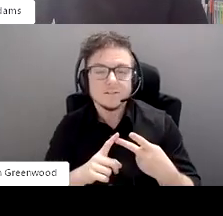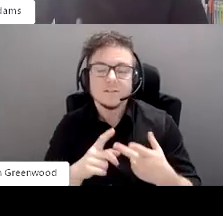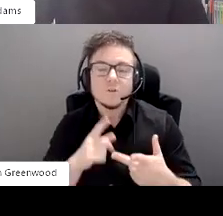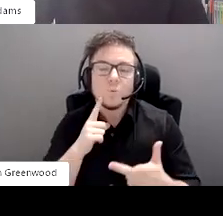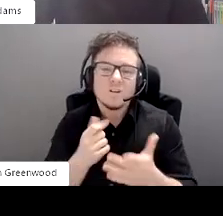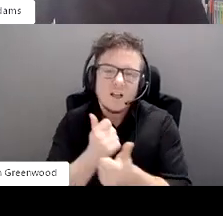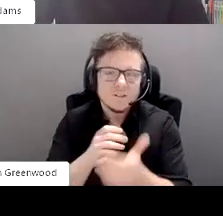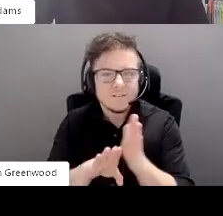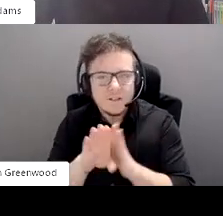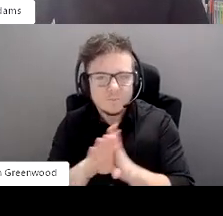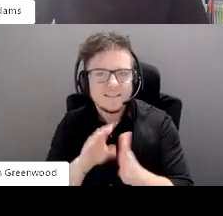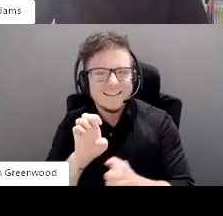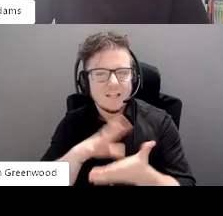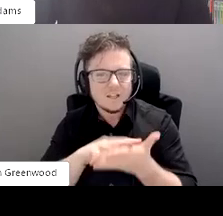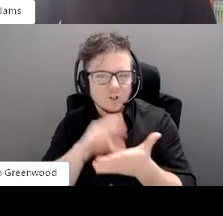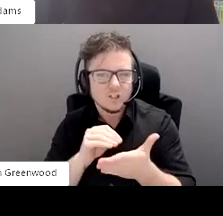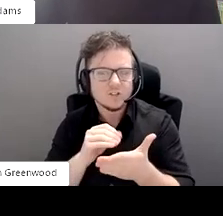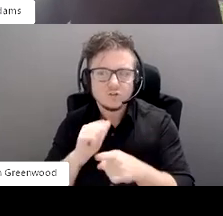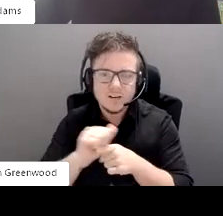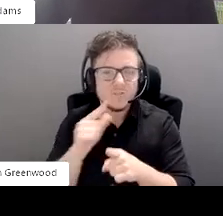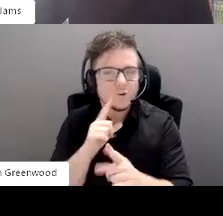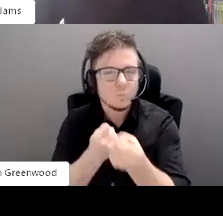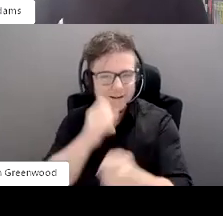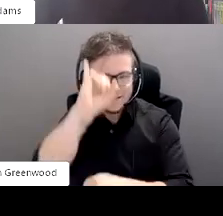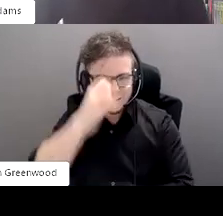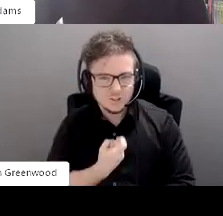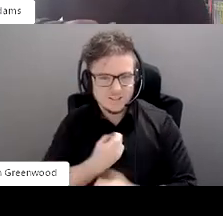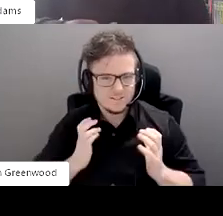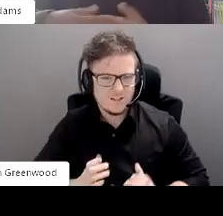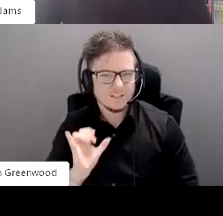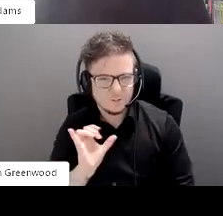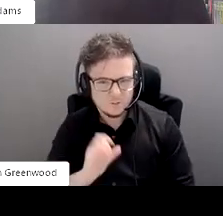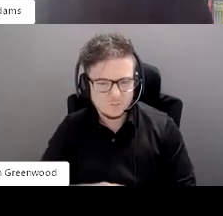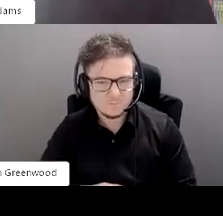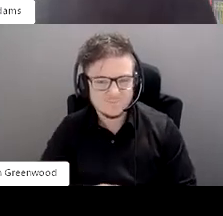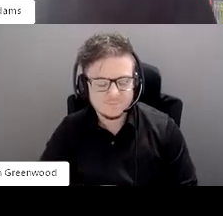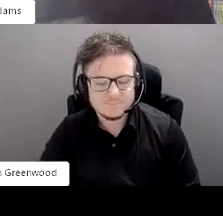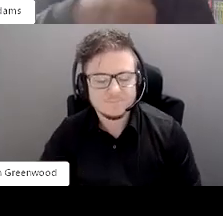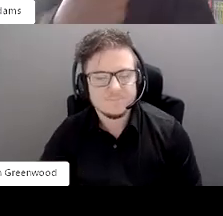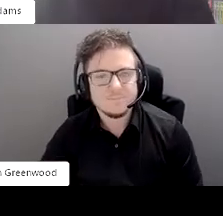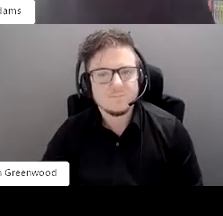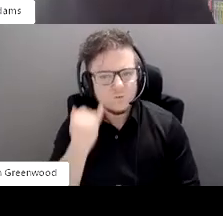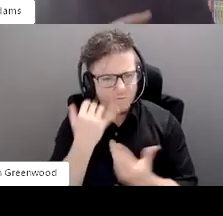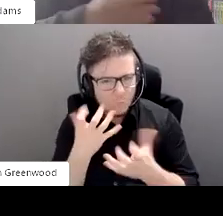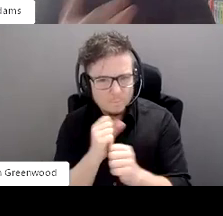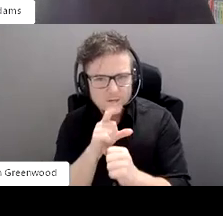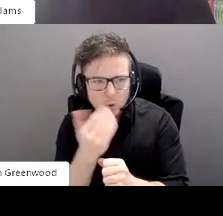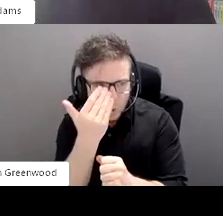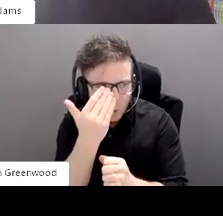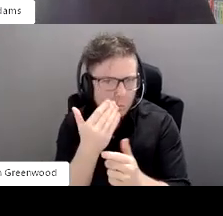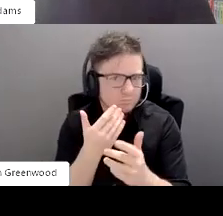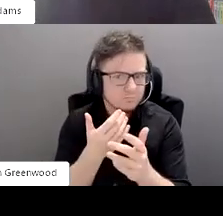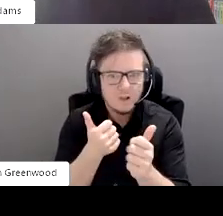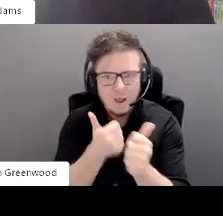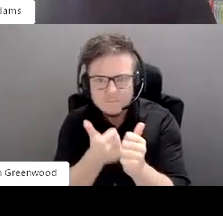specific e-learning training on supporting intersex clients as well. And if you want to make sure that you're staying up to date on these resources, everything else